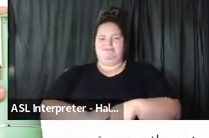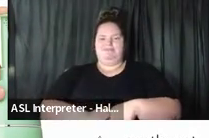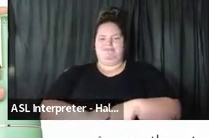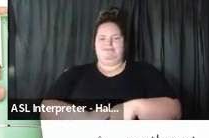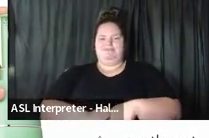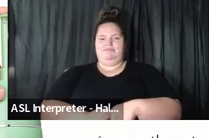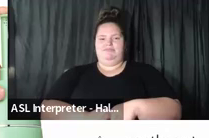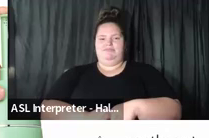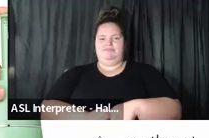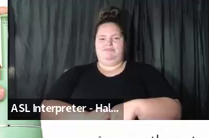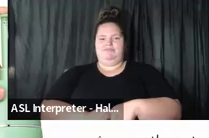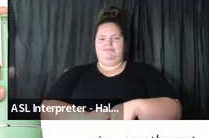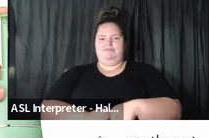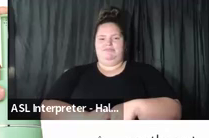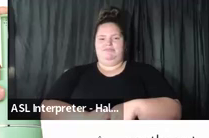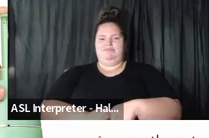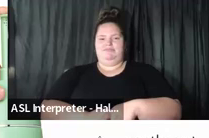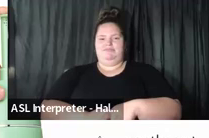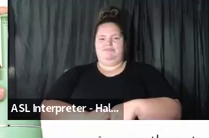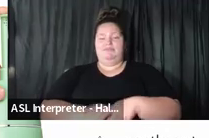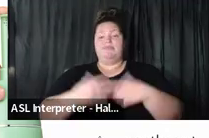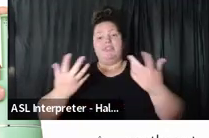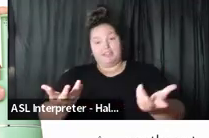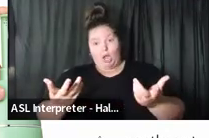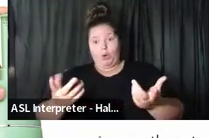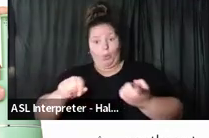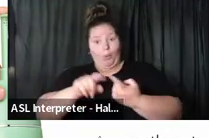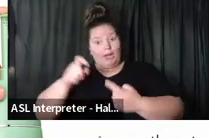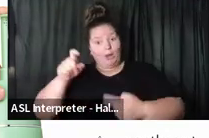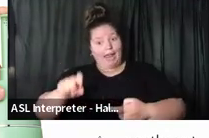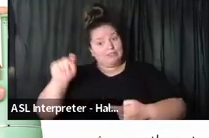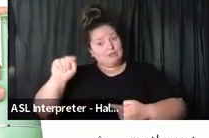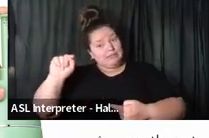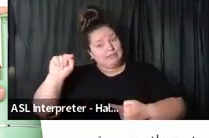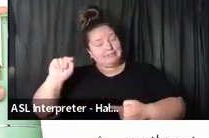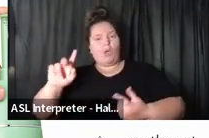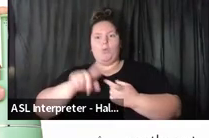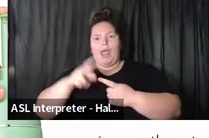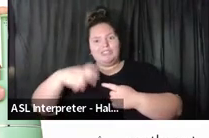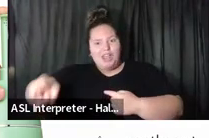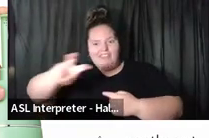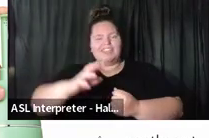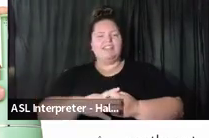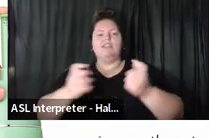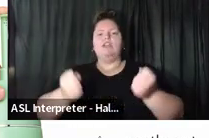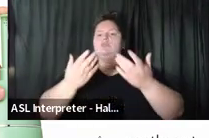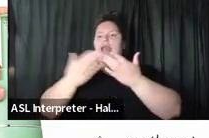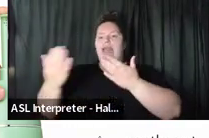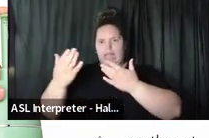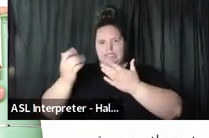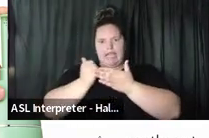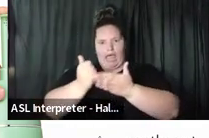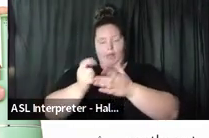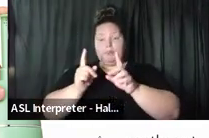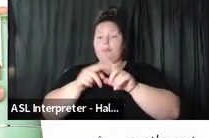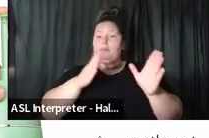And then, which kind of leads us to when you gotta go, on the go. So there are a lot of things out there that help, but also planning